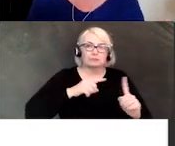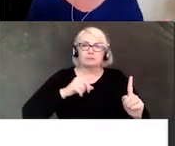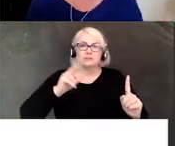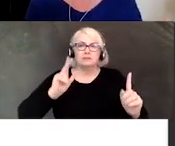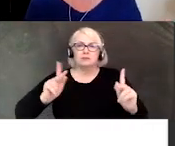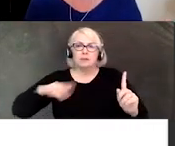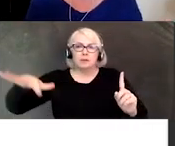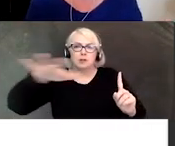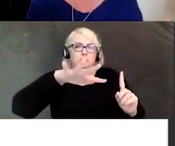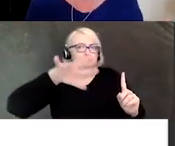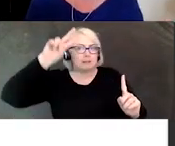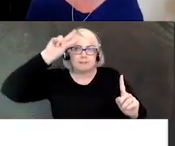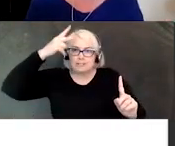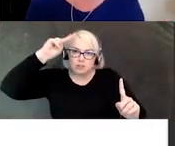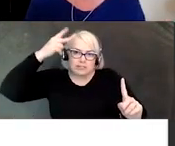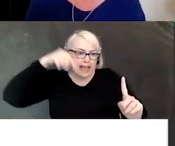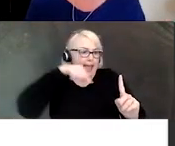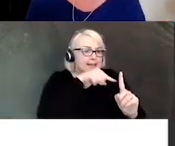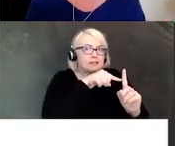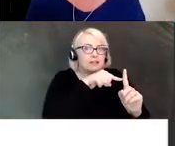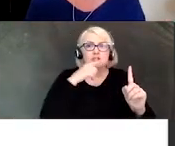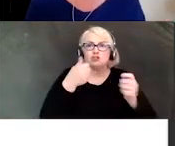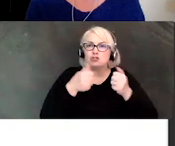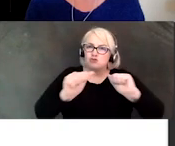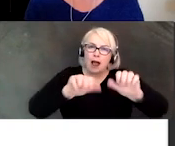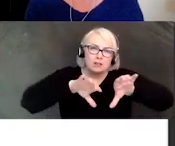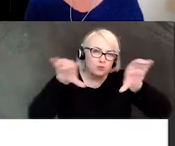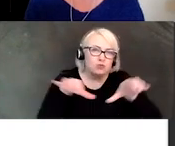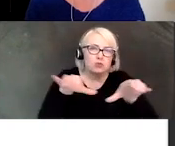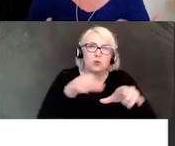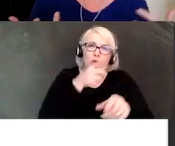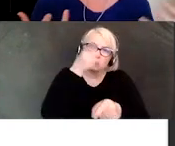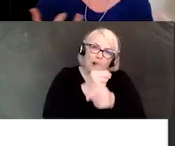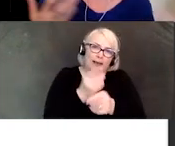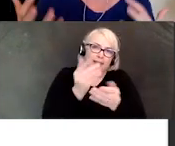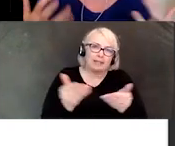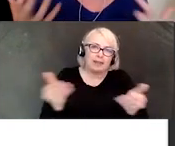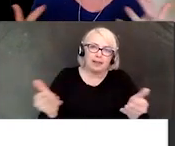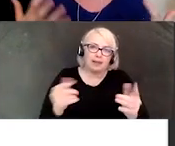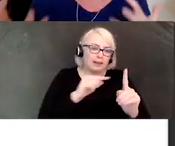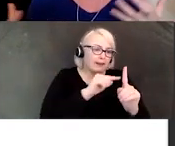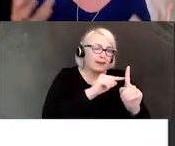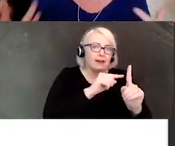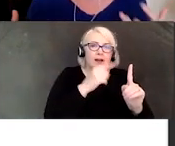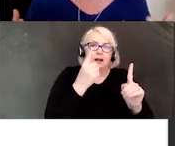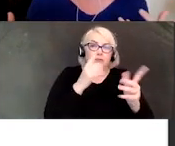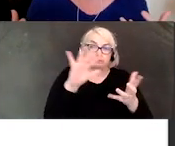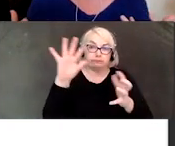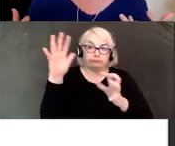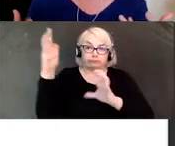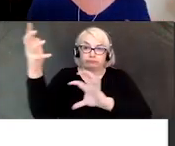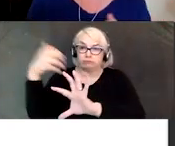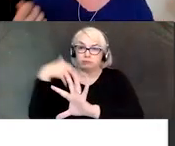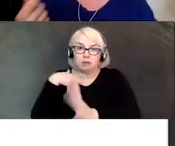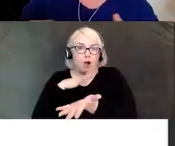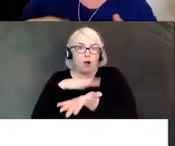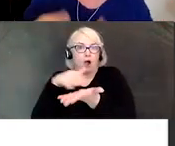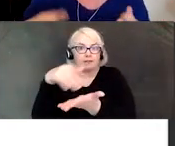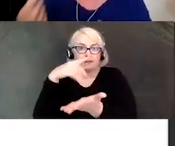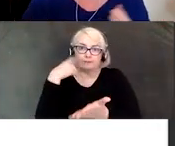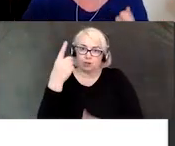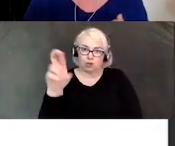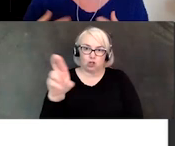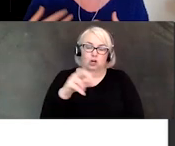tries to do the right thing, you know, and it all, it ends up going wrong a lot for her, but